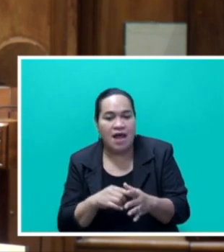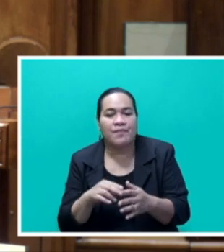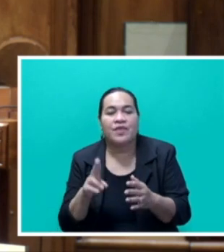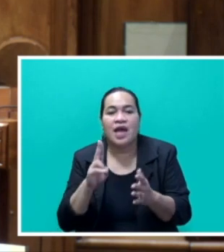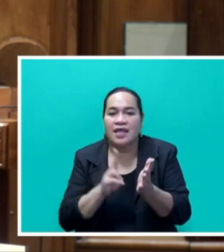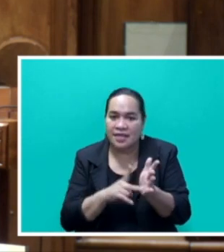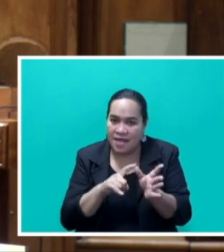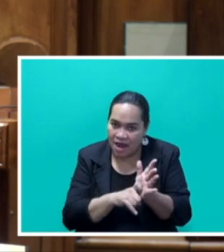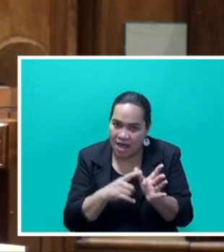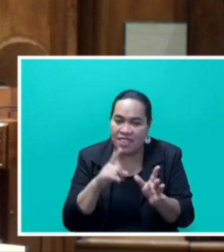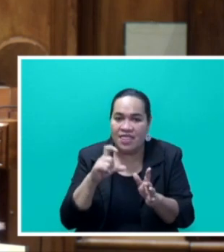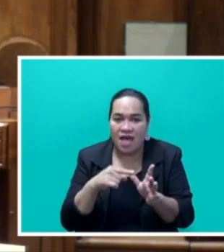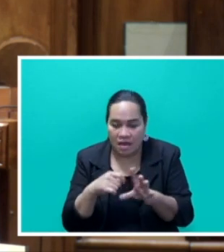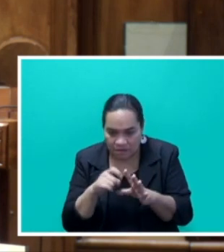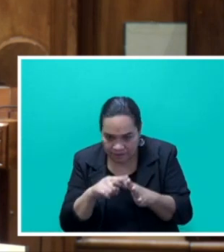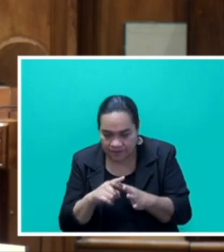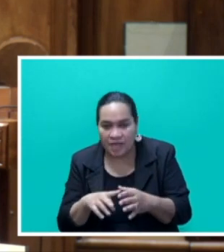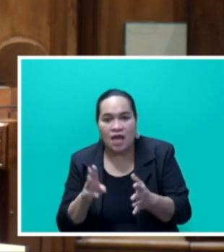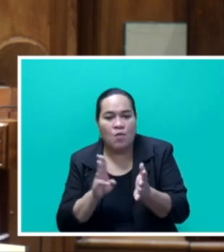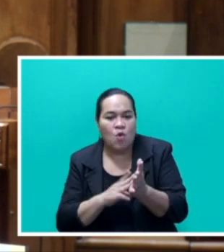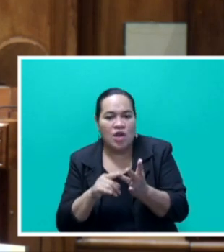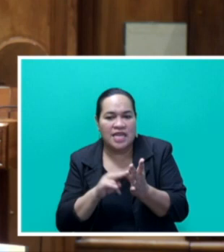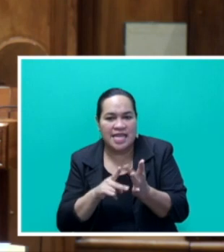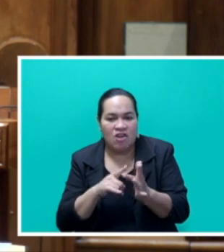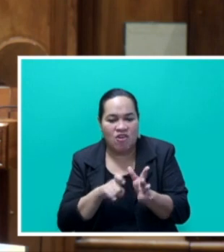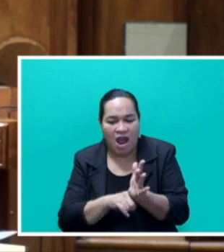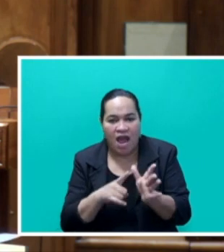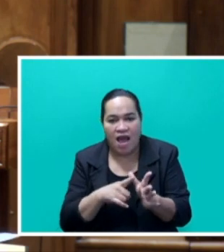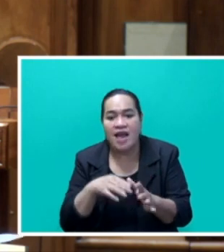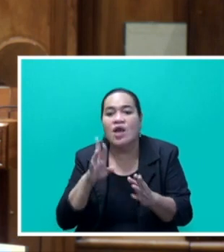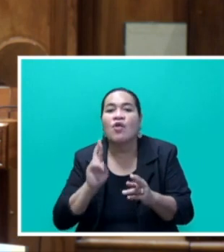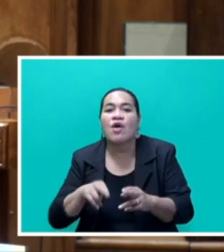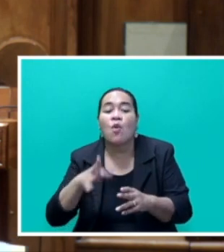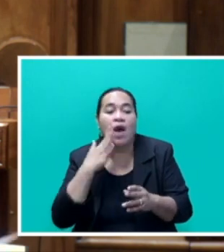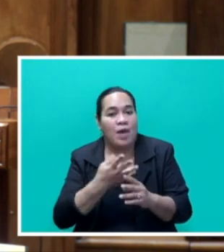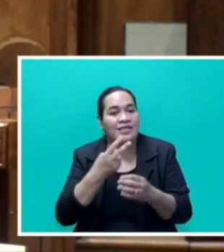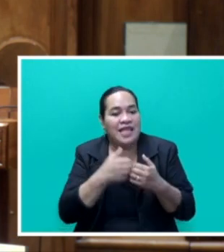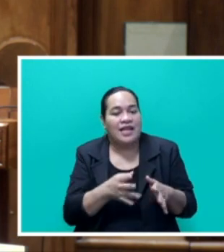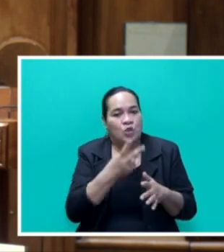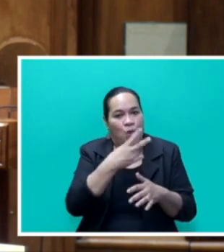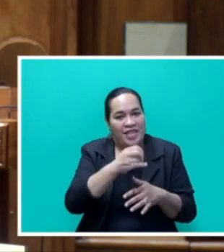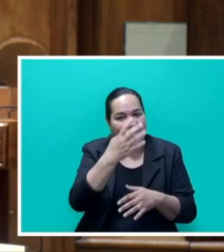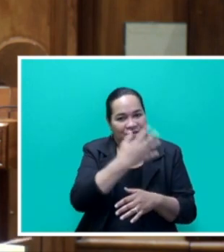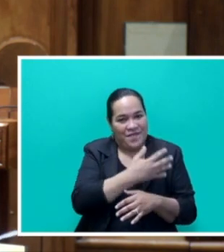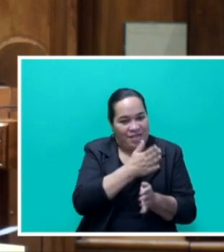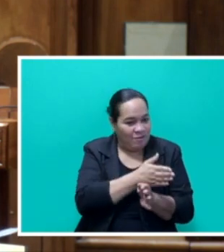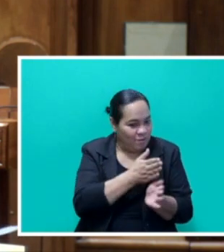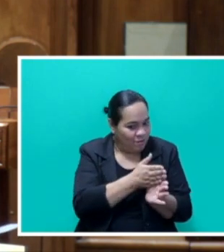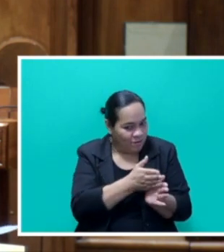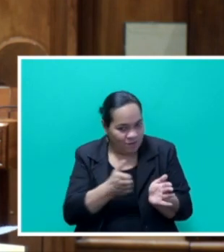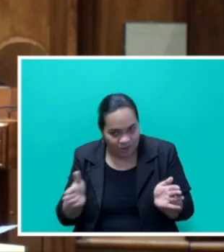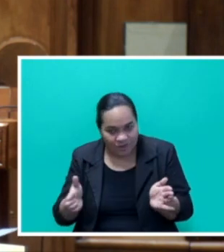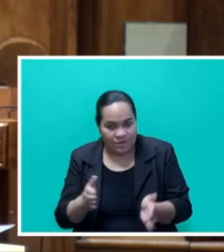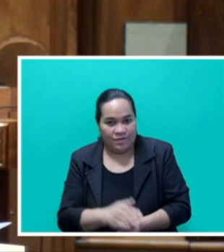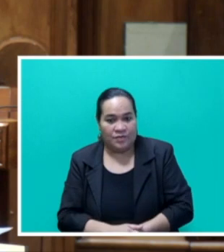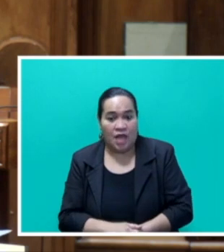Narodake, and Monera and Rewa from October 2015. This